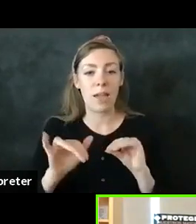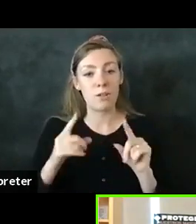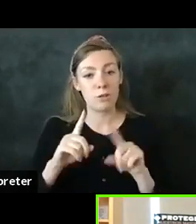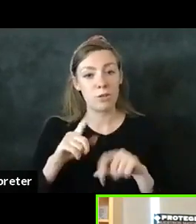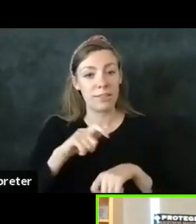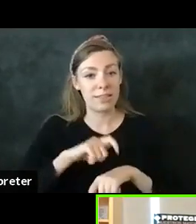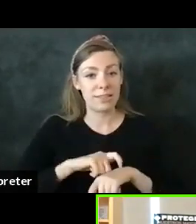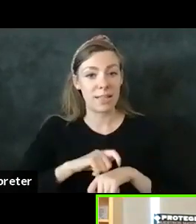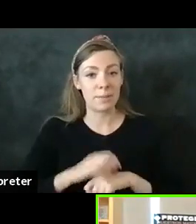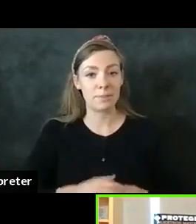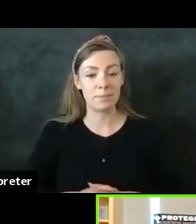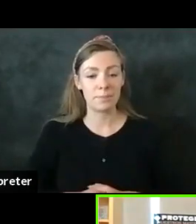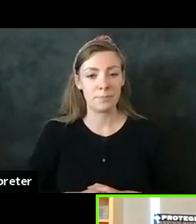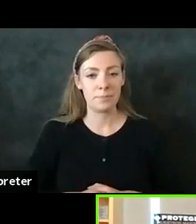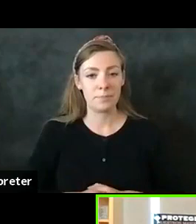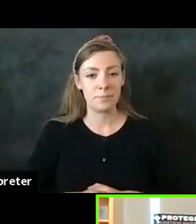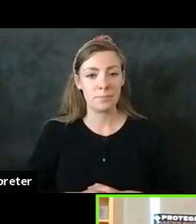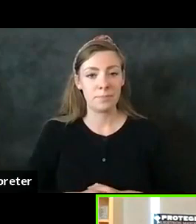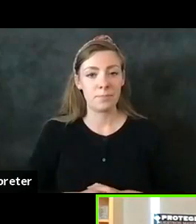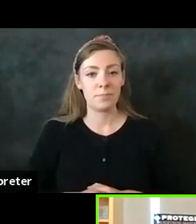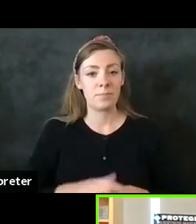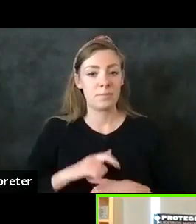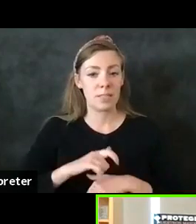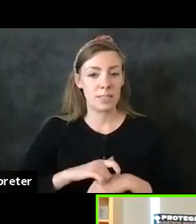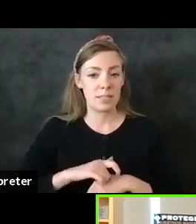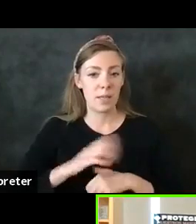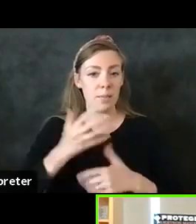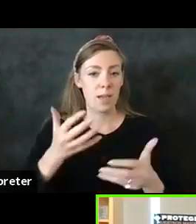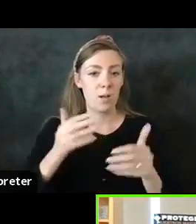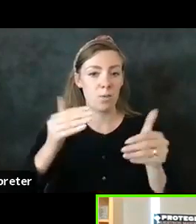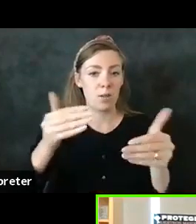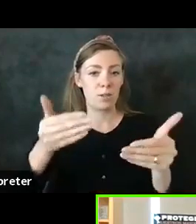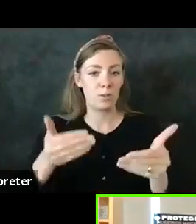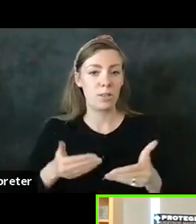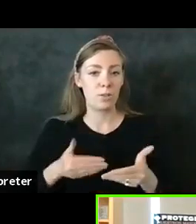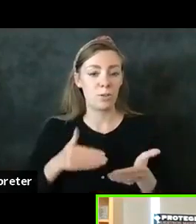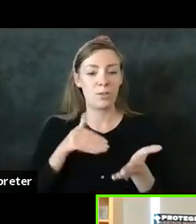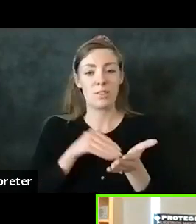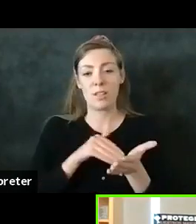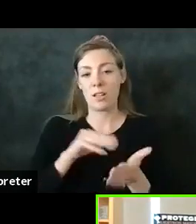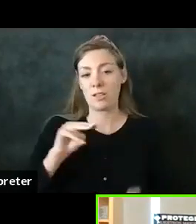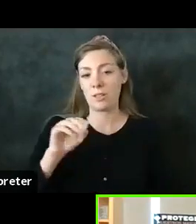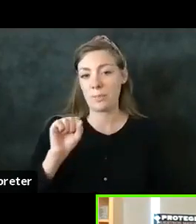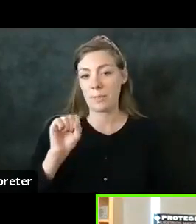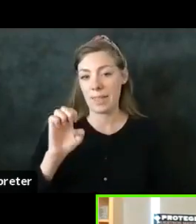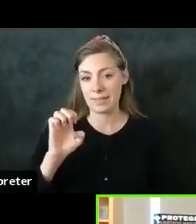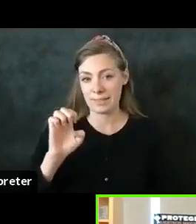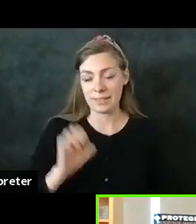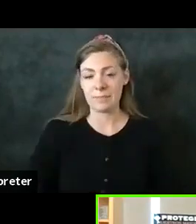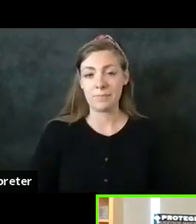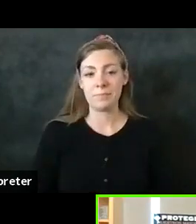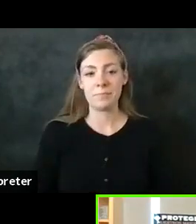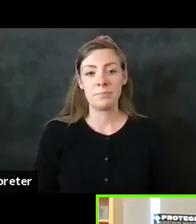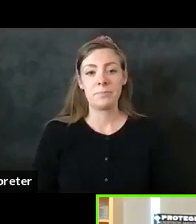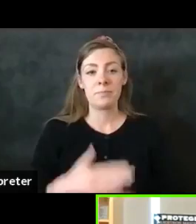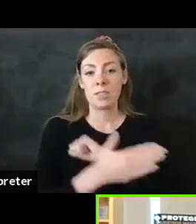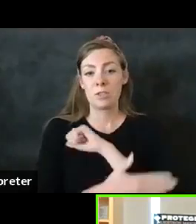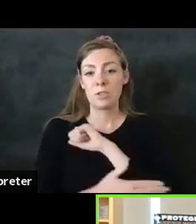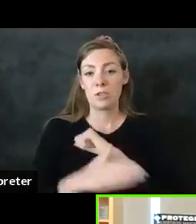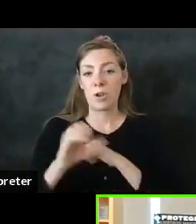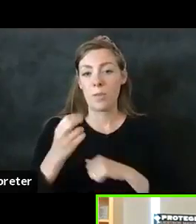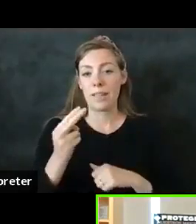briefing. At this point, I'd like to introduce Dr. Sundari Mace, Sonoma County's health